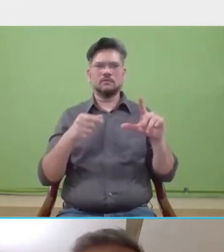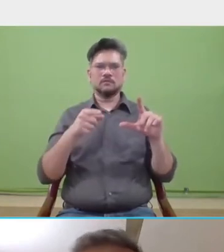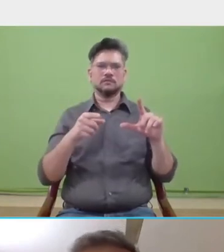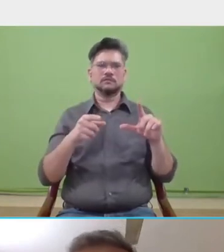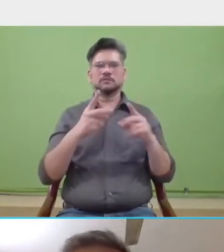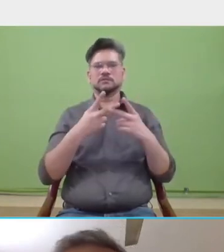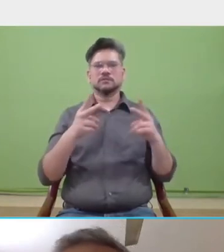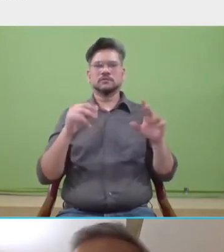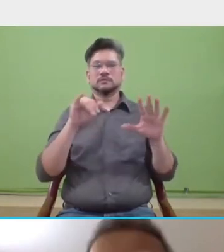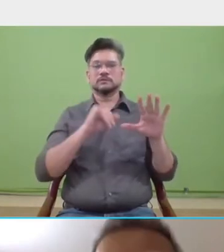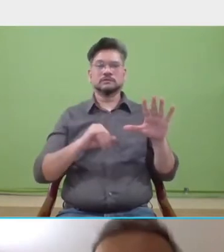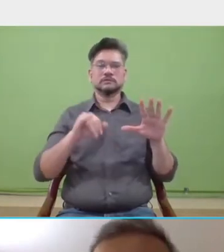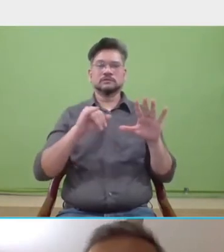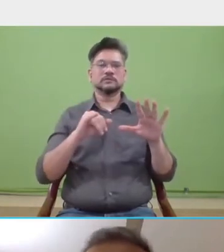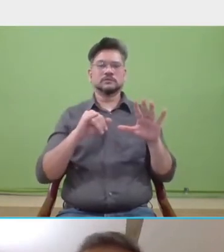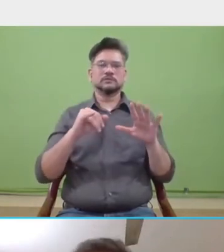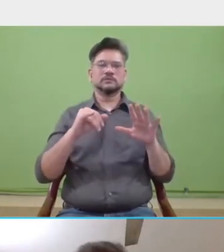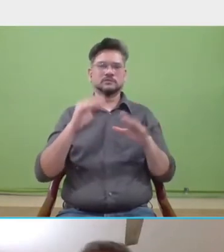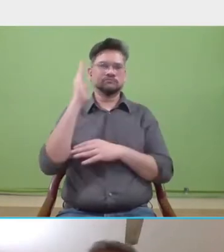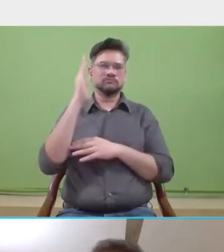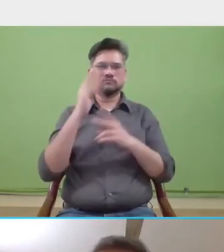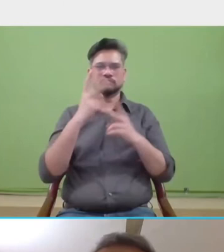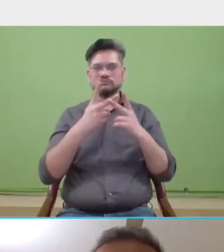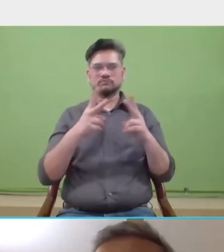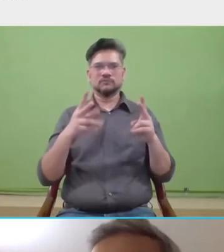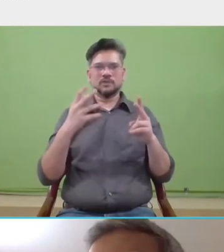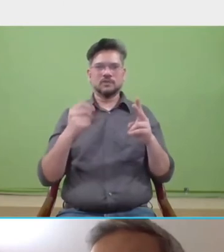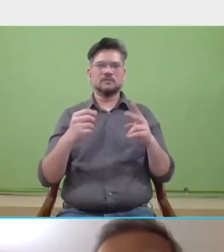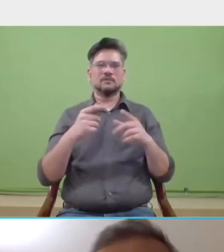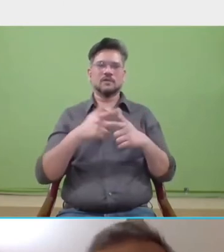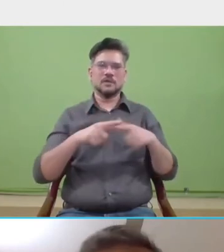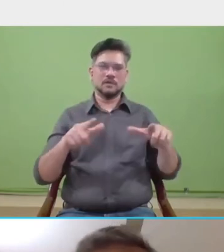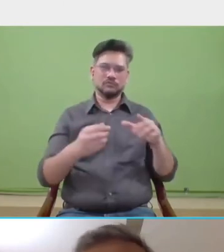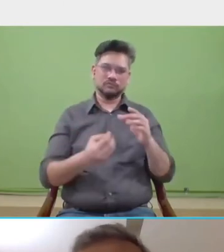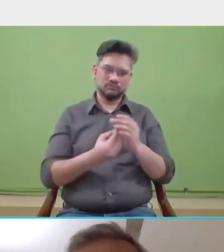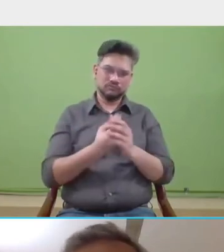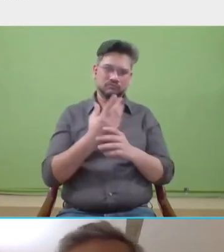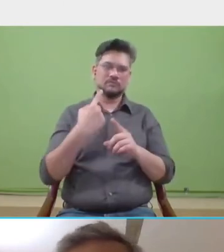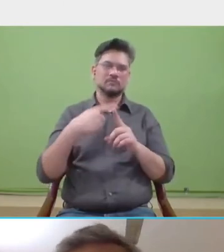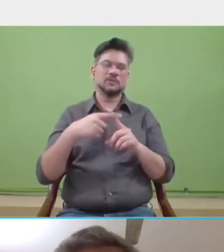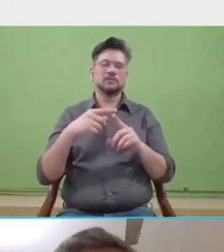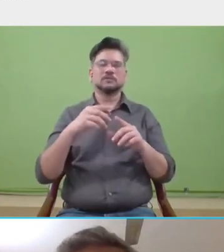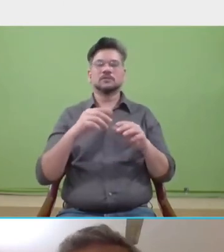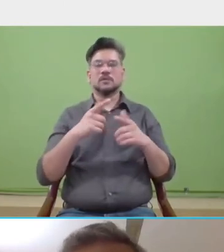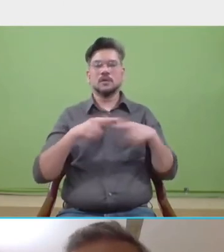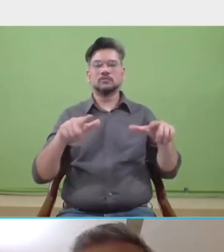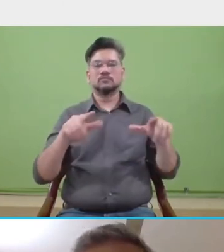migration and language and evolution and language that is another area which is a little outside my